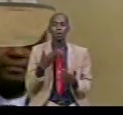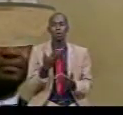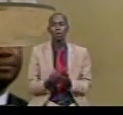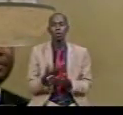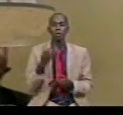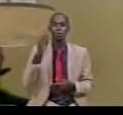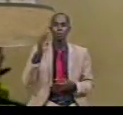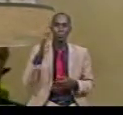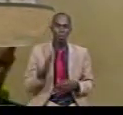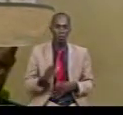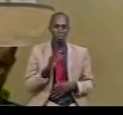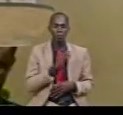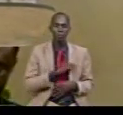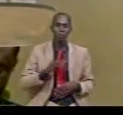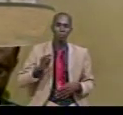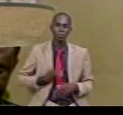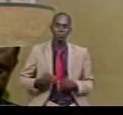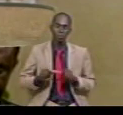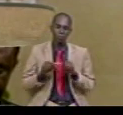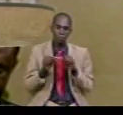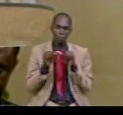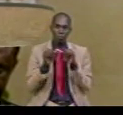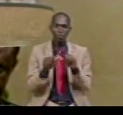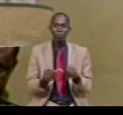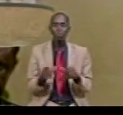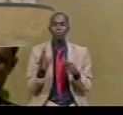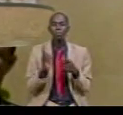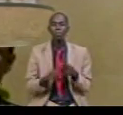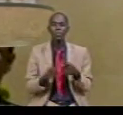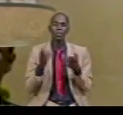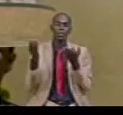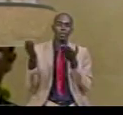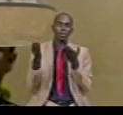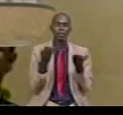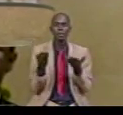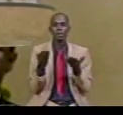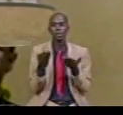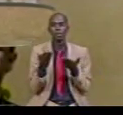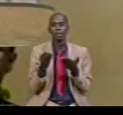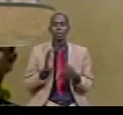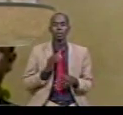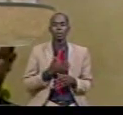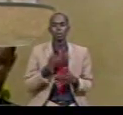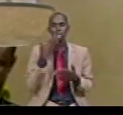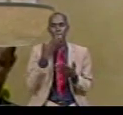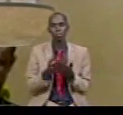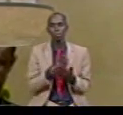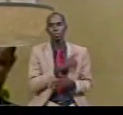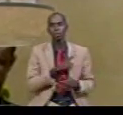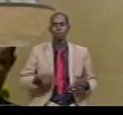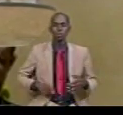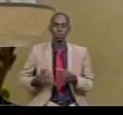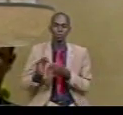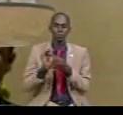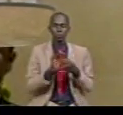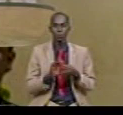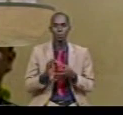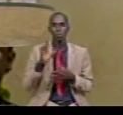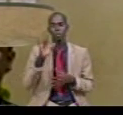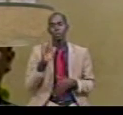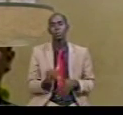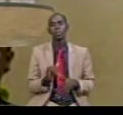and members, continue to serve our good Lord unitedly